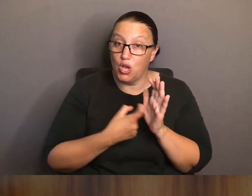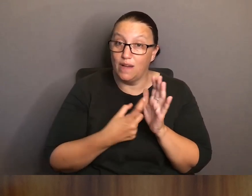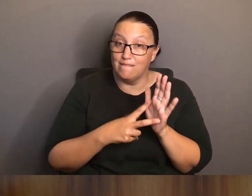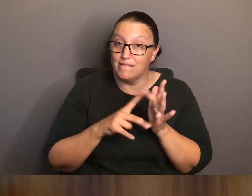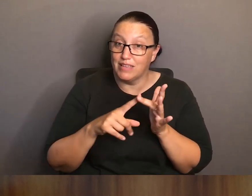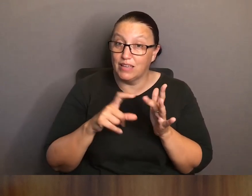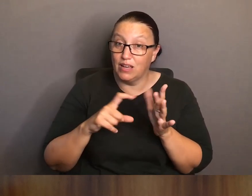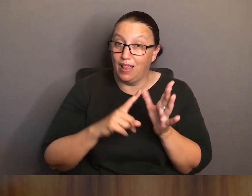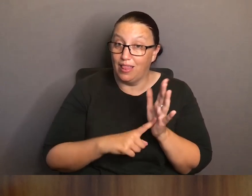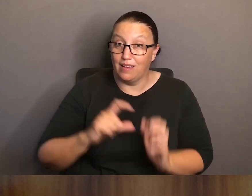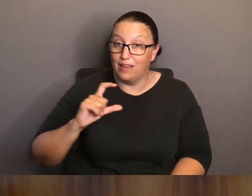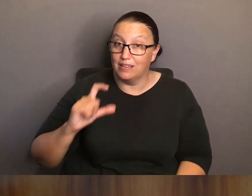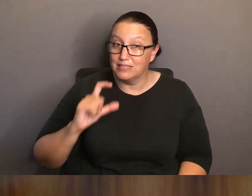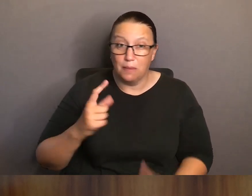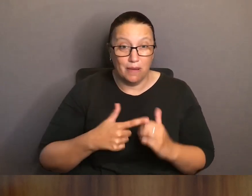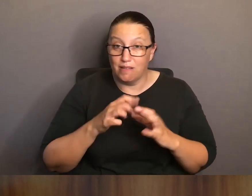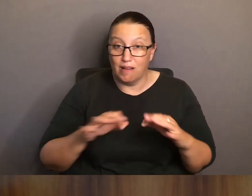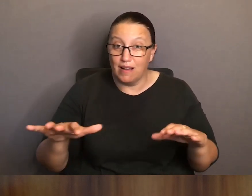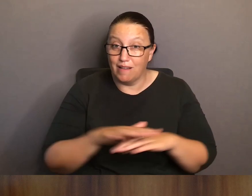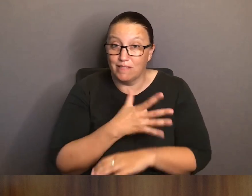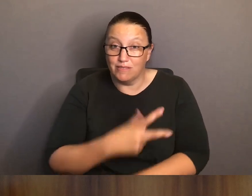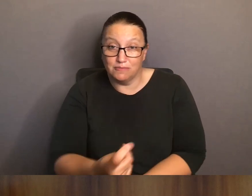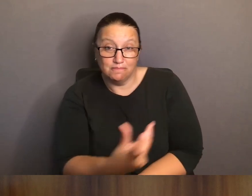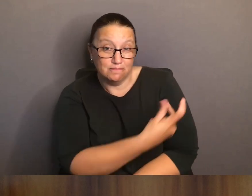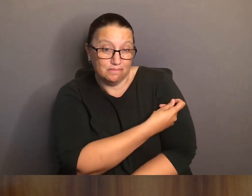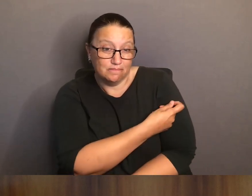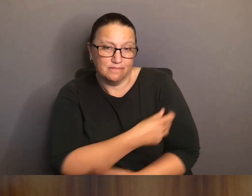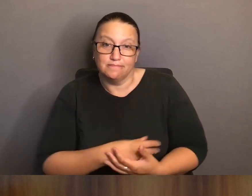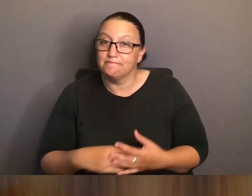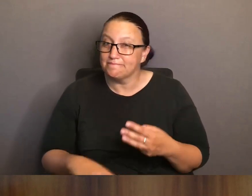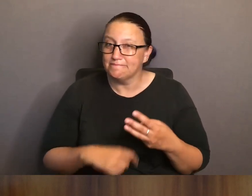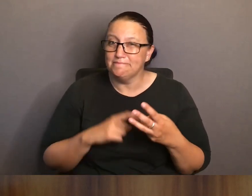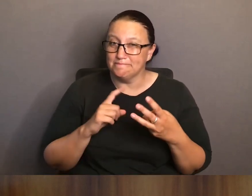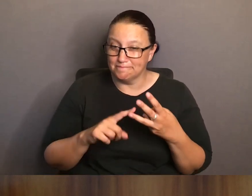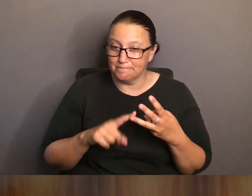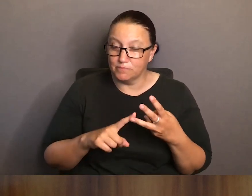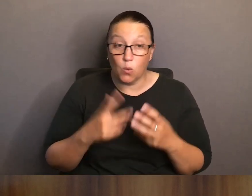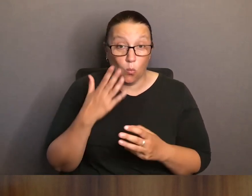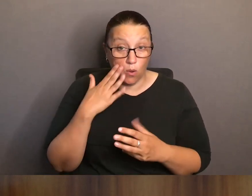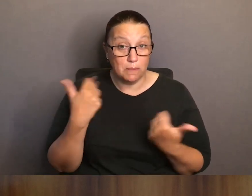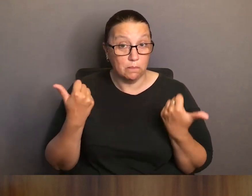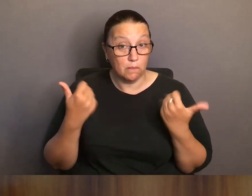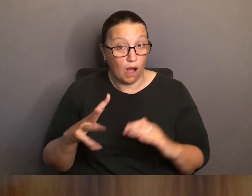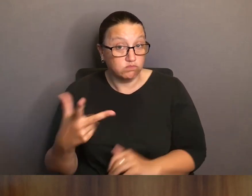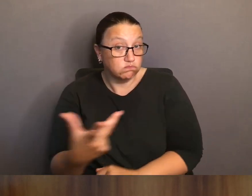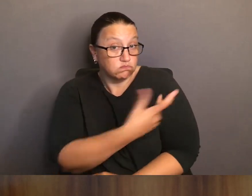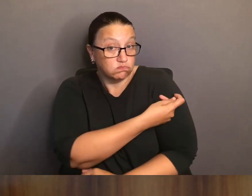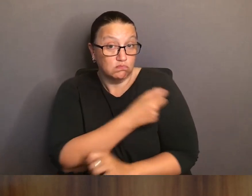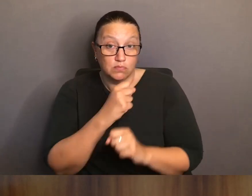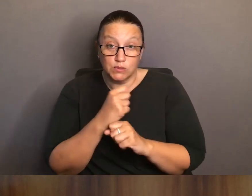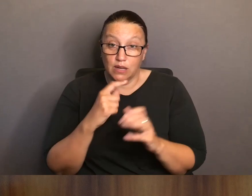Thirdly, what percentage of cervical cancer incidence in Australia is in women who have received the Gardasil